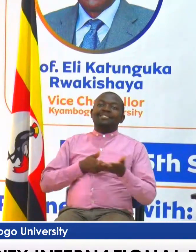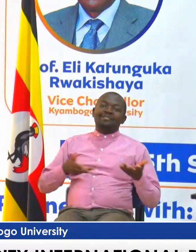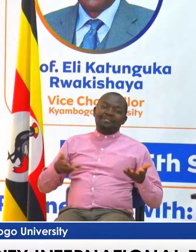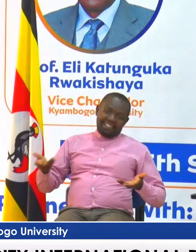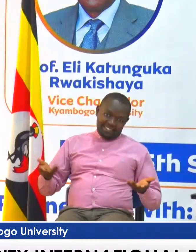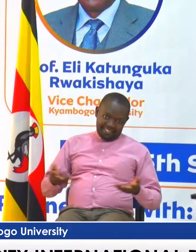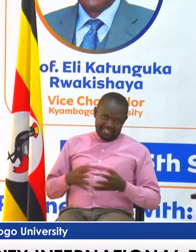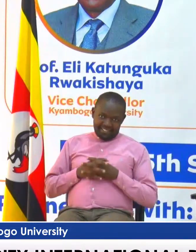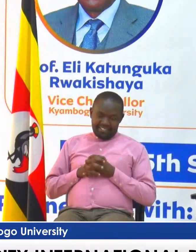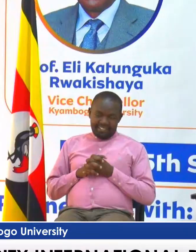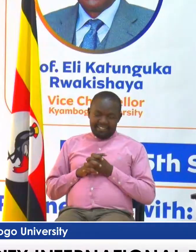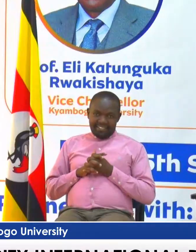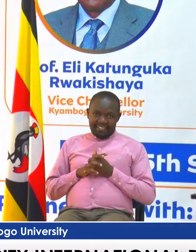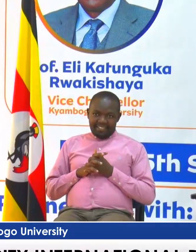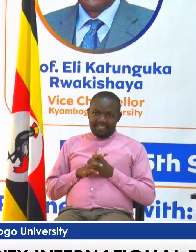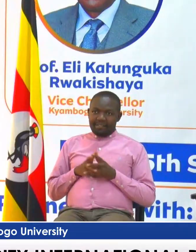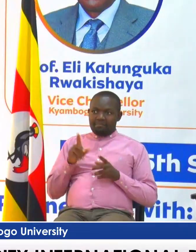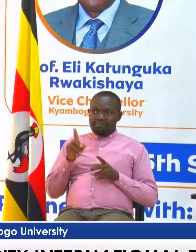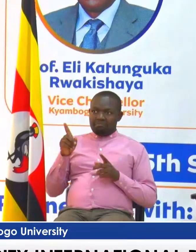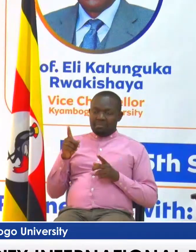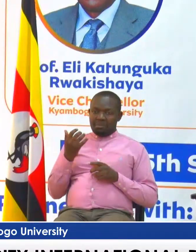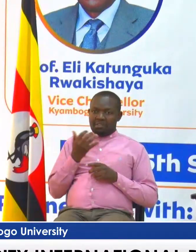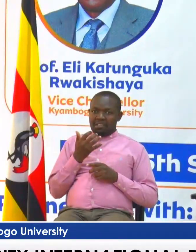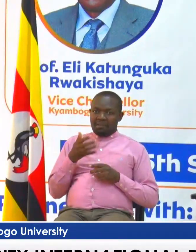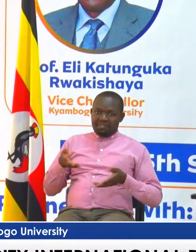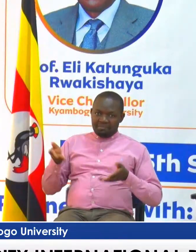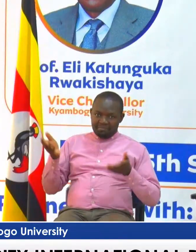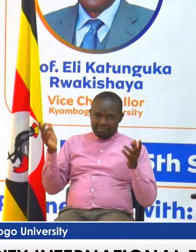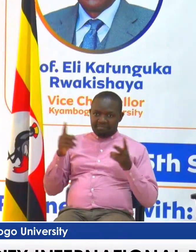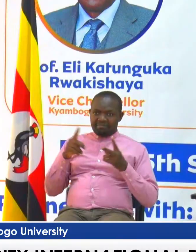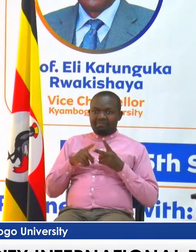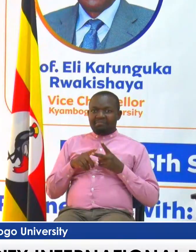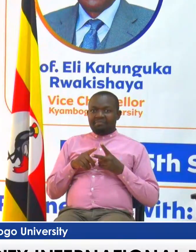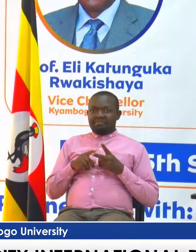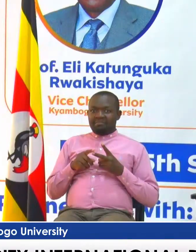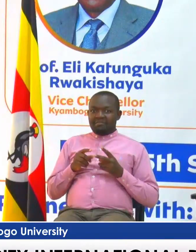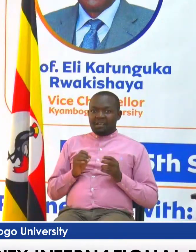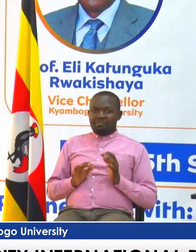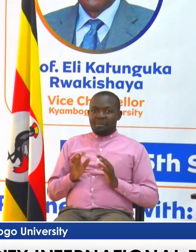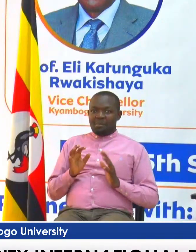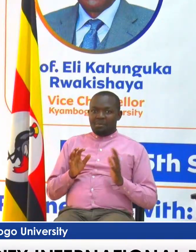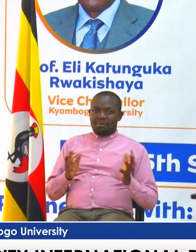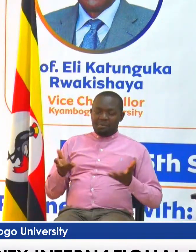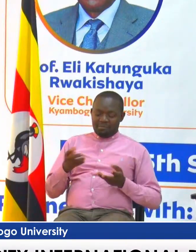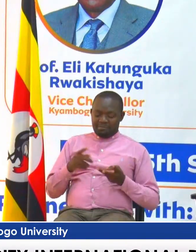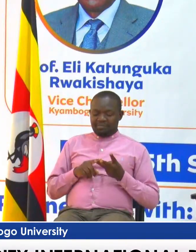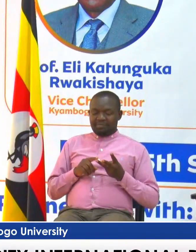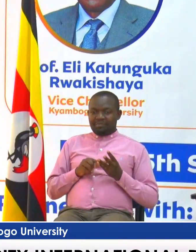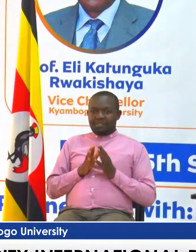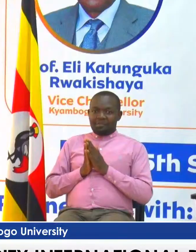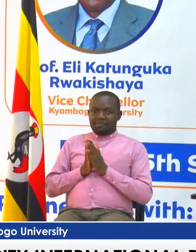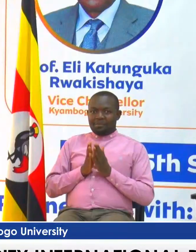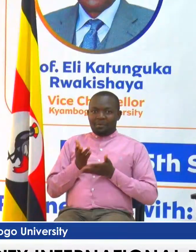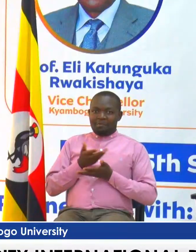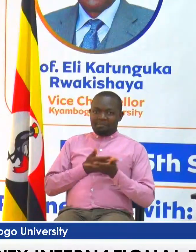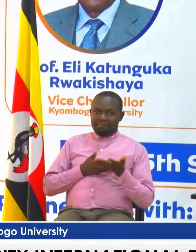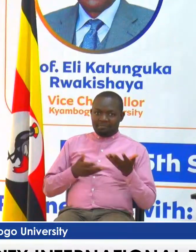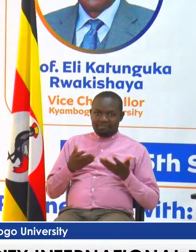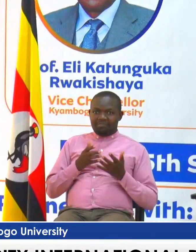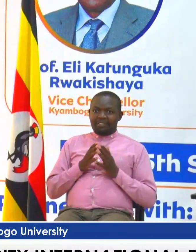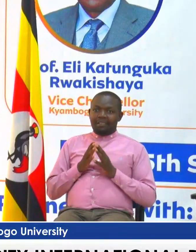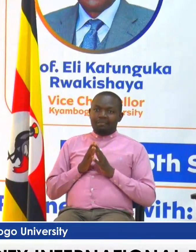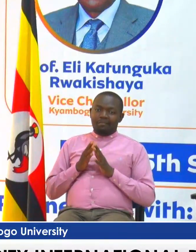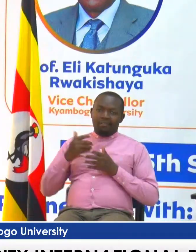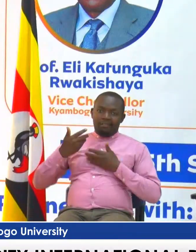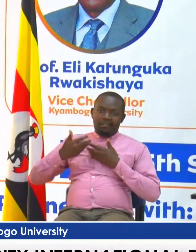event. And there is interactive games, there is bonfire, there is storytelling, there is poetry, and it's at